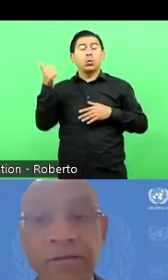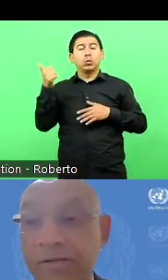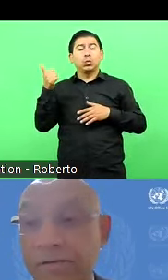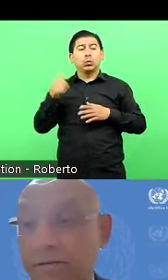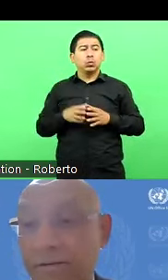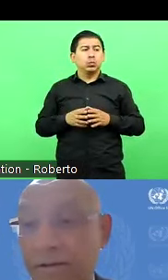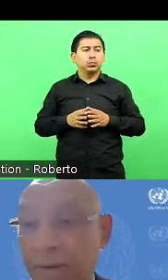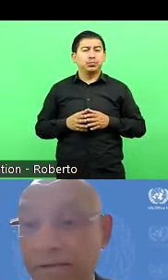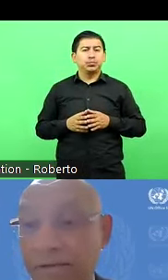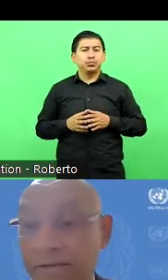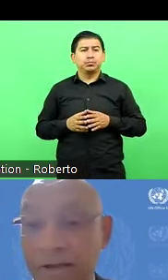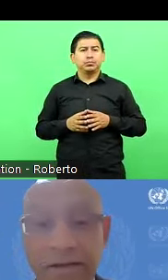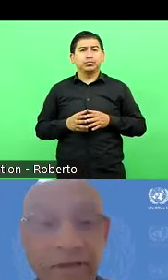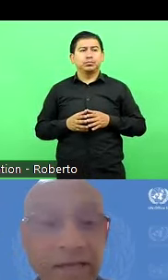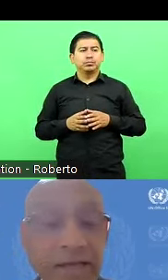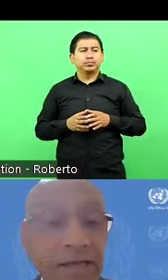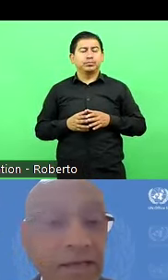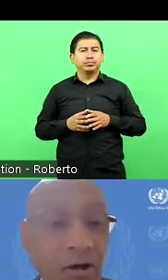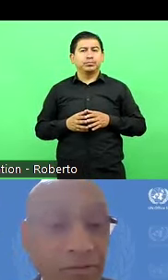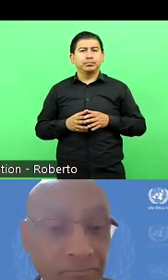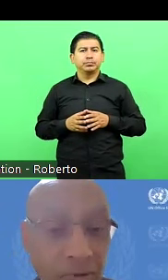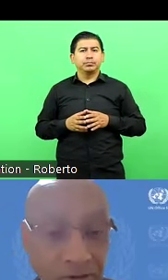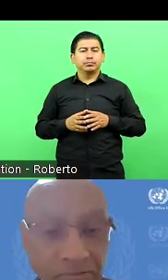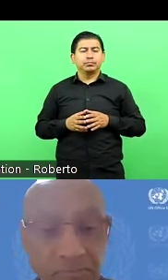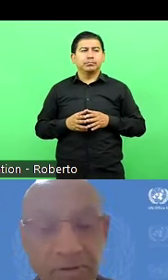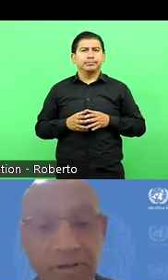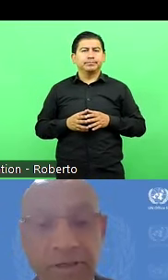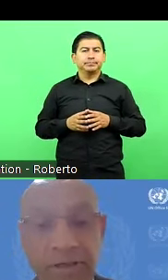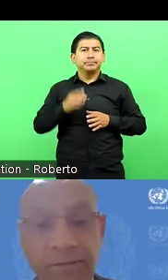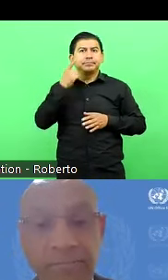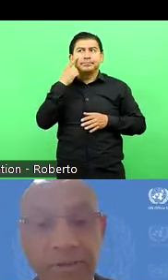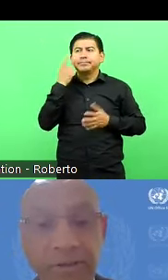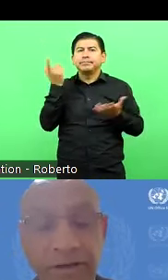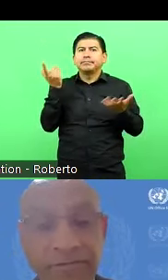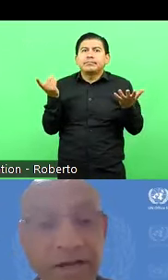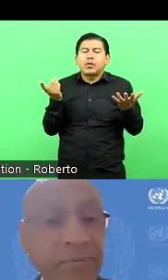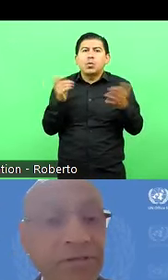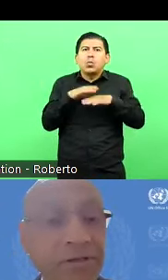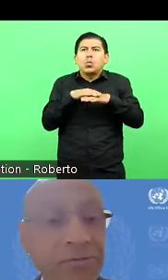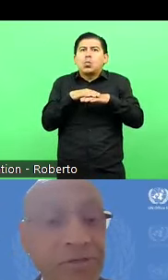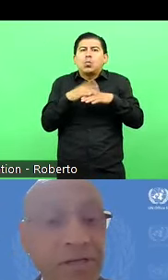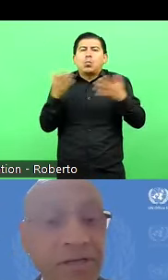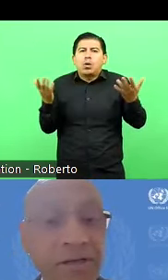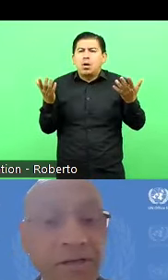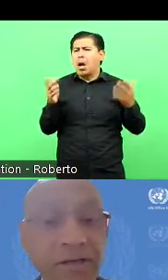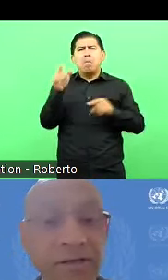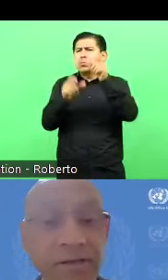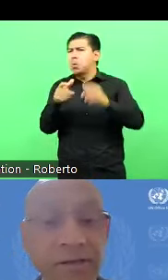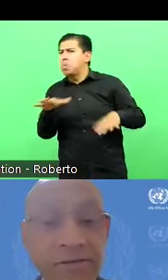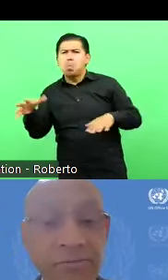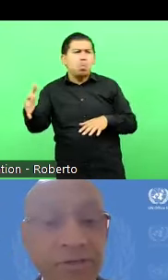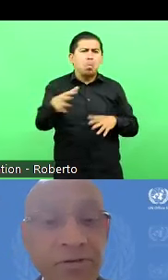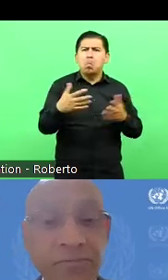it doesn't impact us in any way. On the bottom left side picture, you see